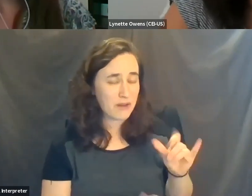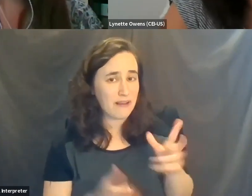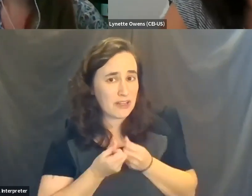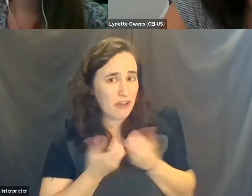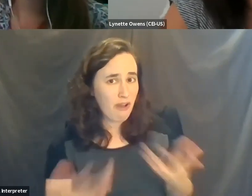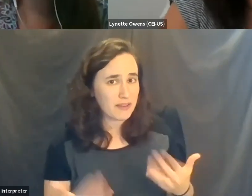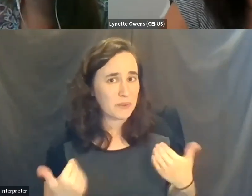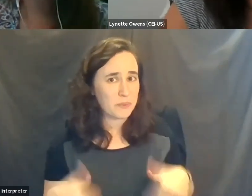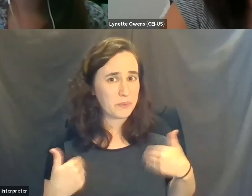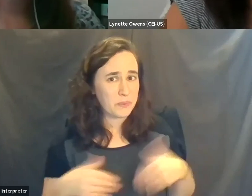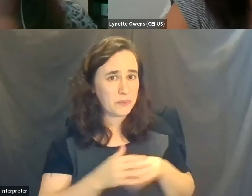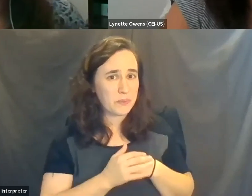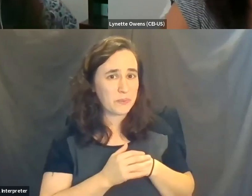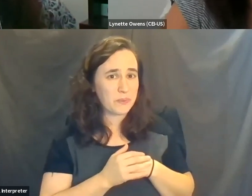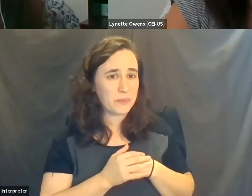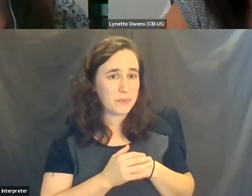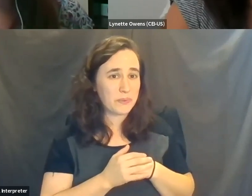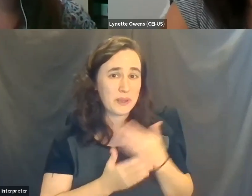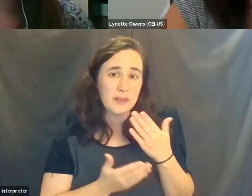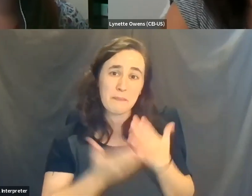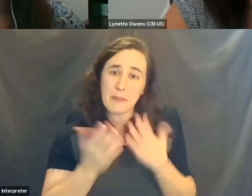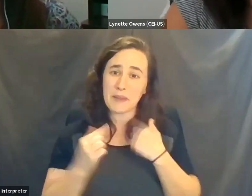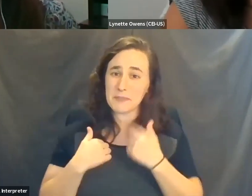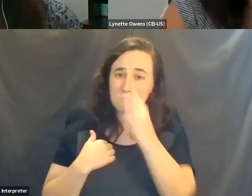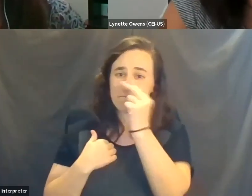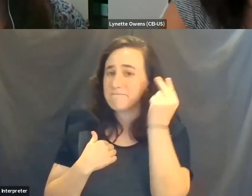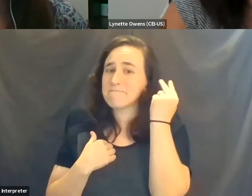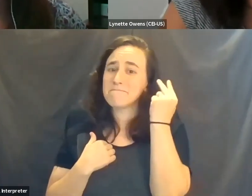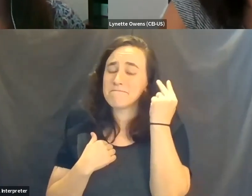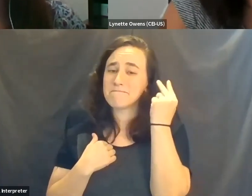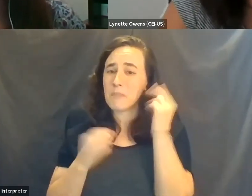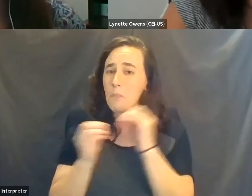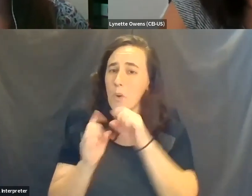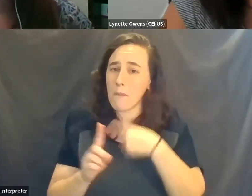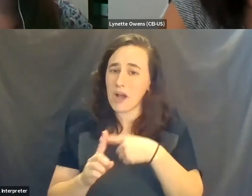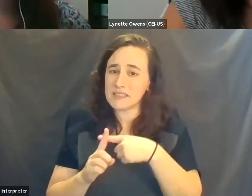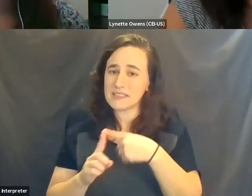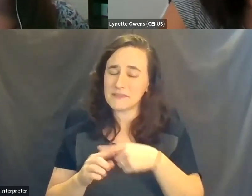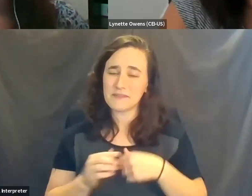Yeah. Maybe I'm remembering with rosy glasses. Yeah. Well,